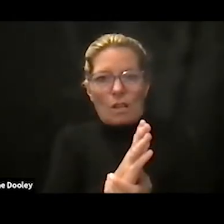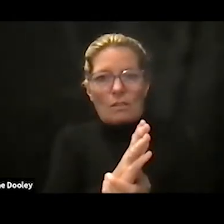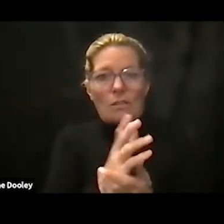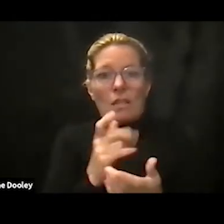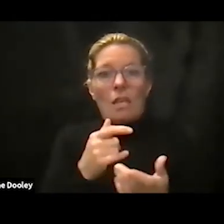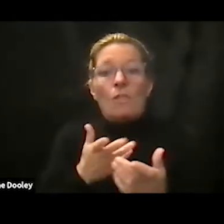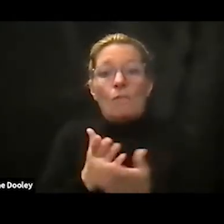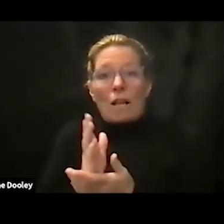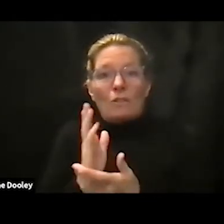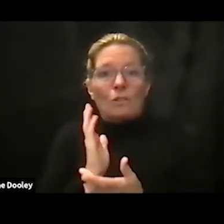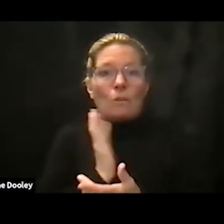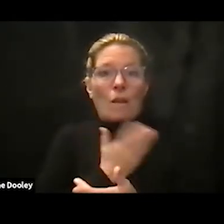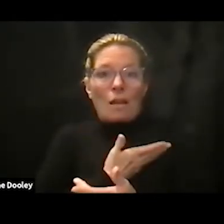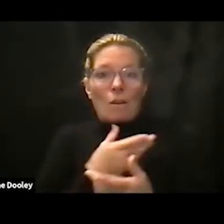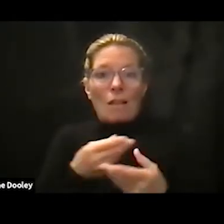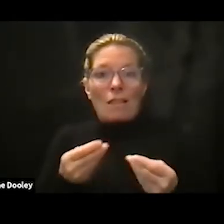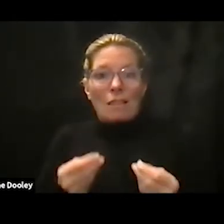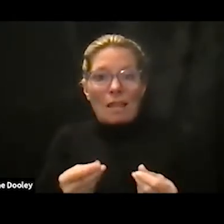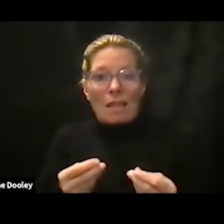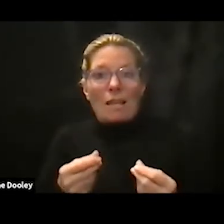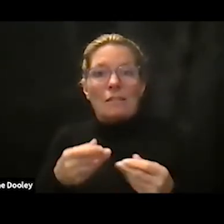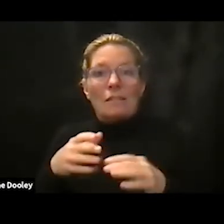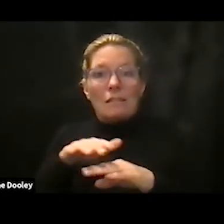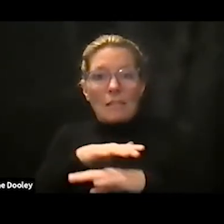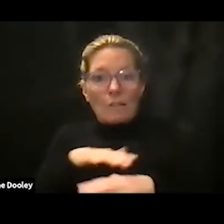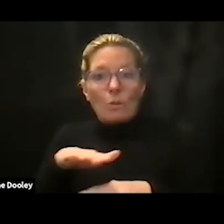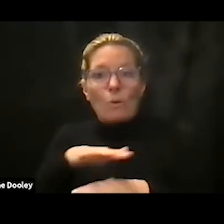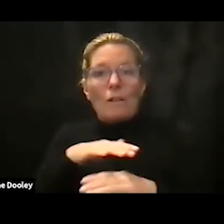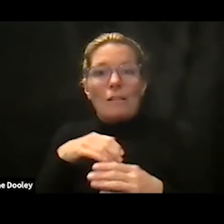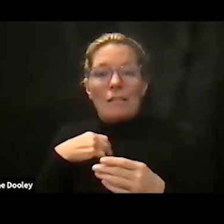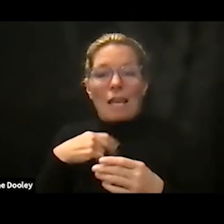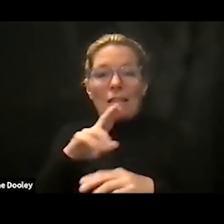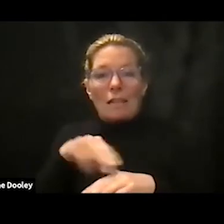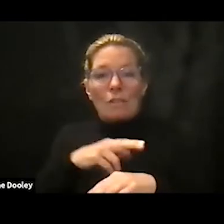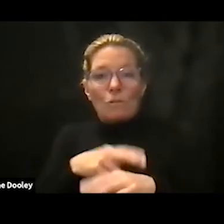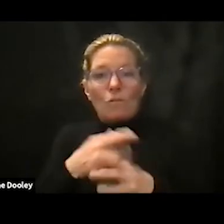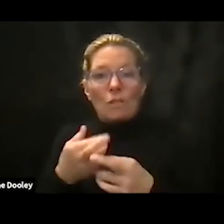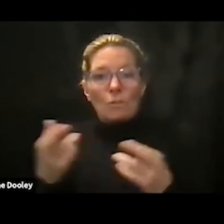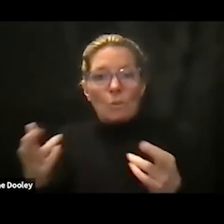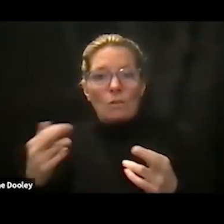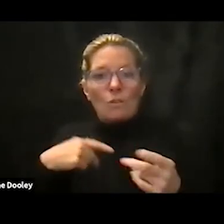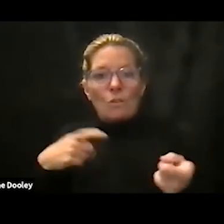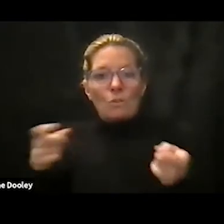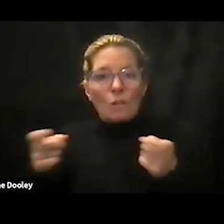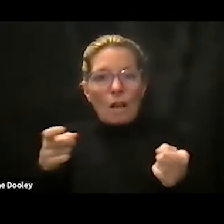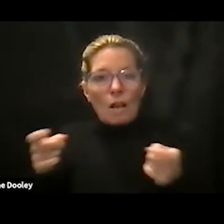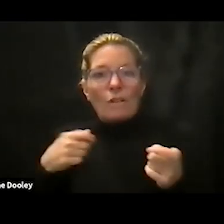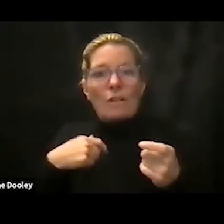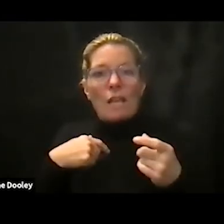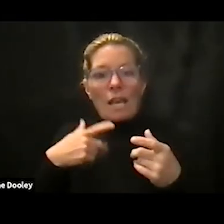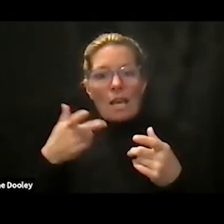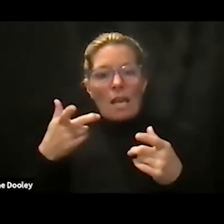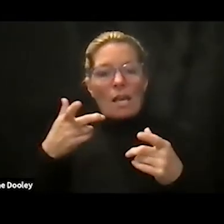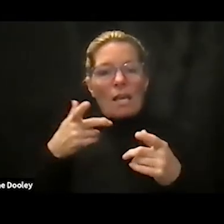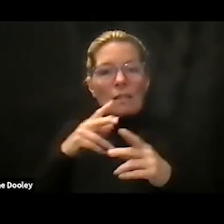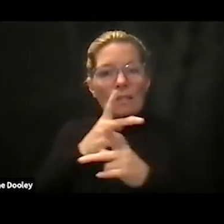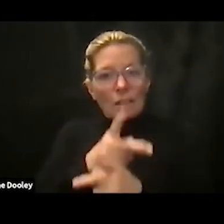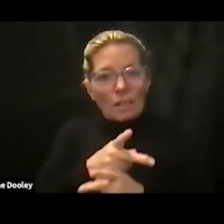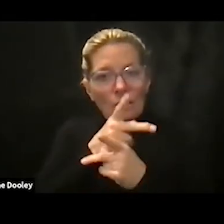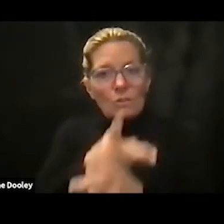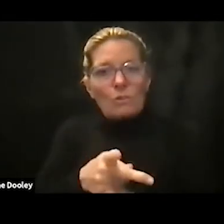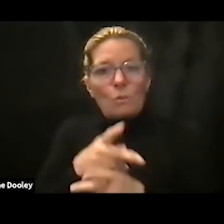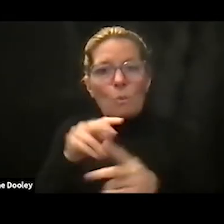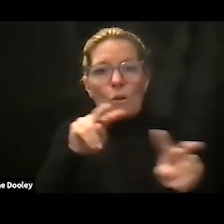lands, territories, and natural resources, our rights to govern and self-determine how we govern and steward those